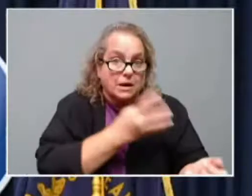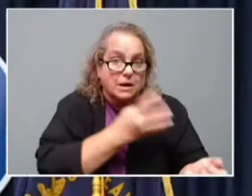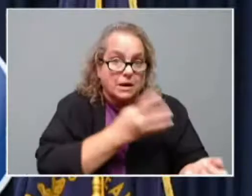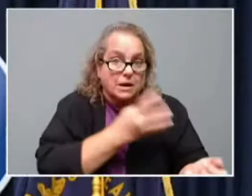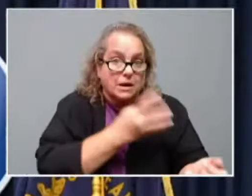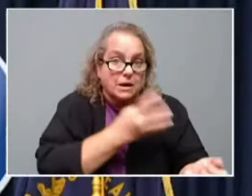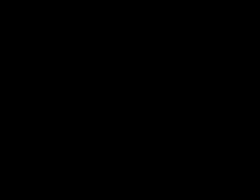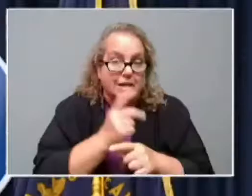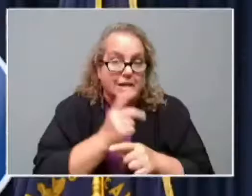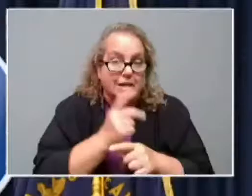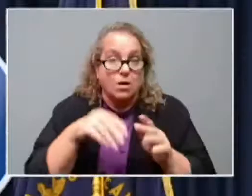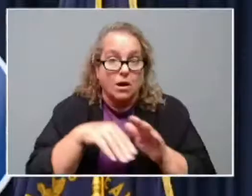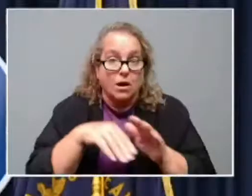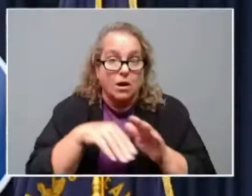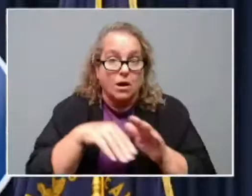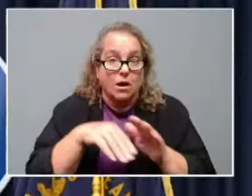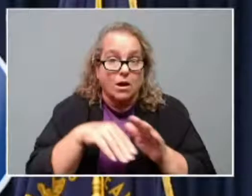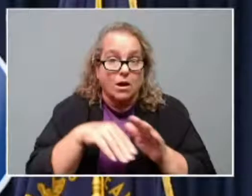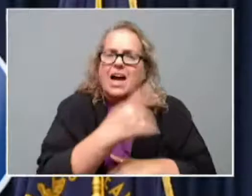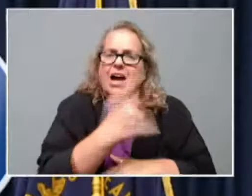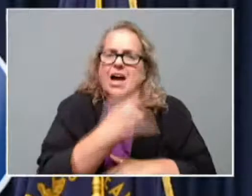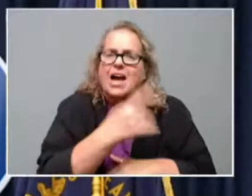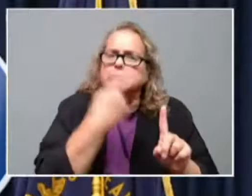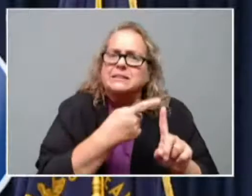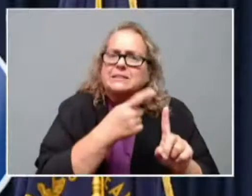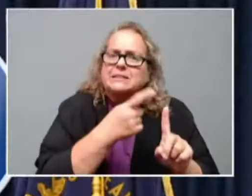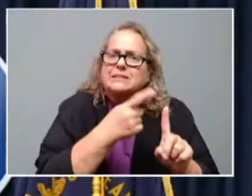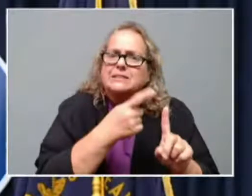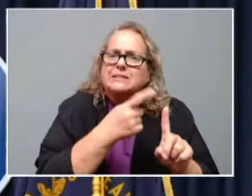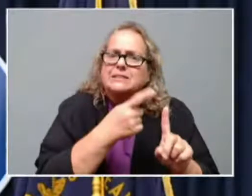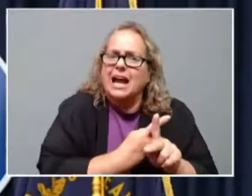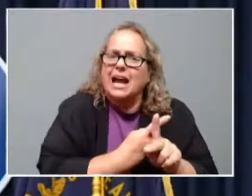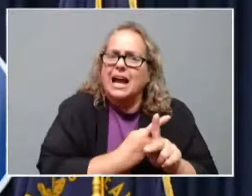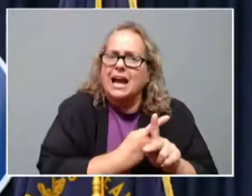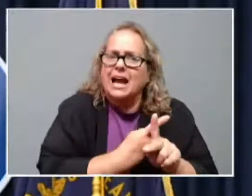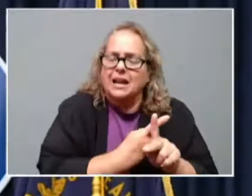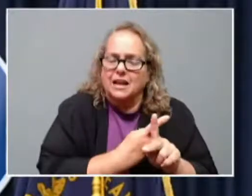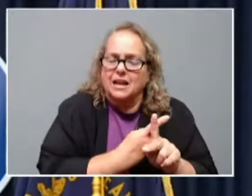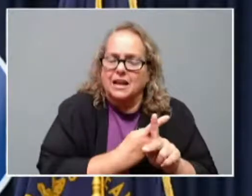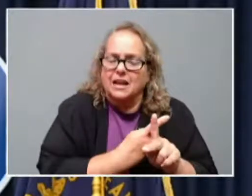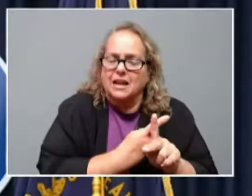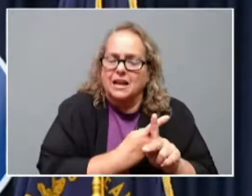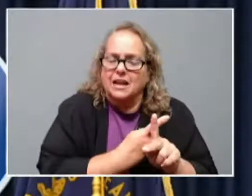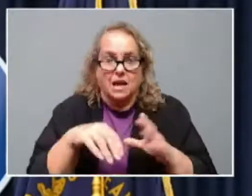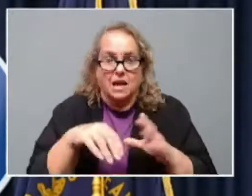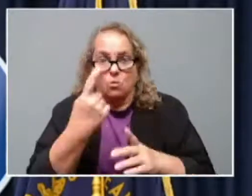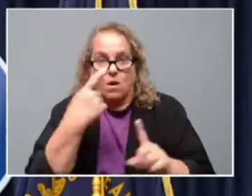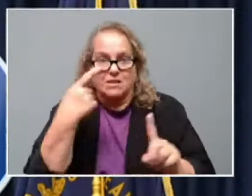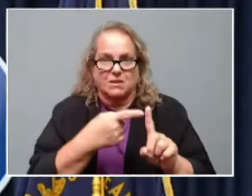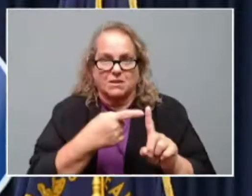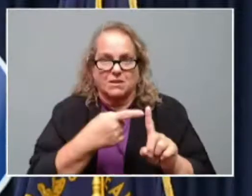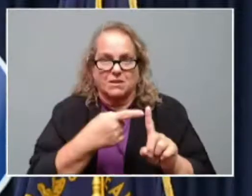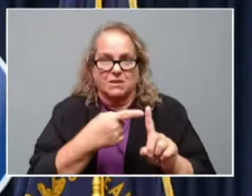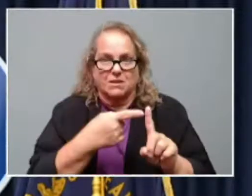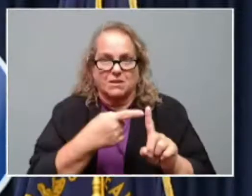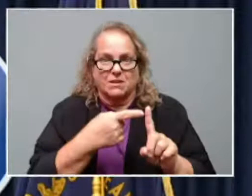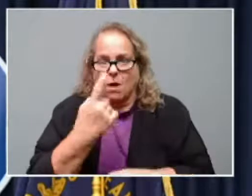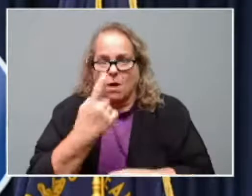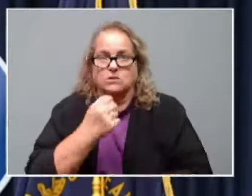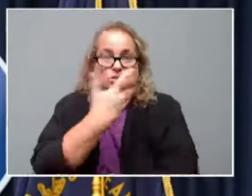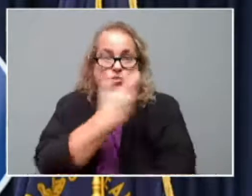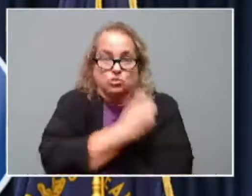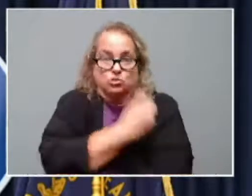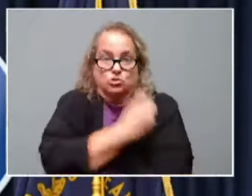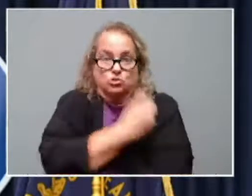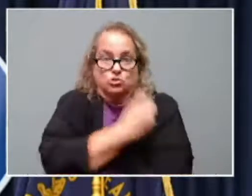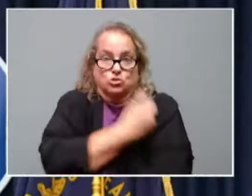in wanting one specific type and done in one specific way. I mean, there's both the infusion and there are shots. Now, what we